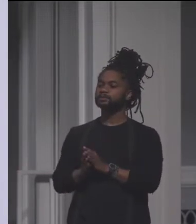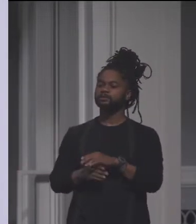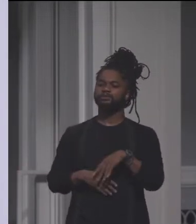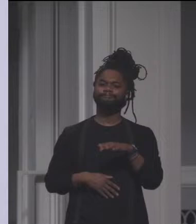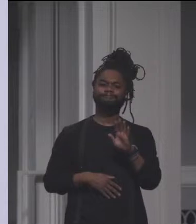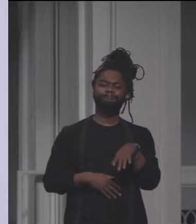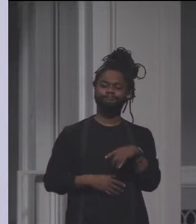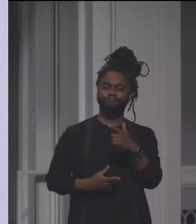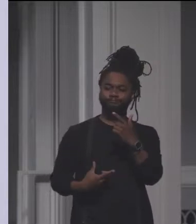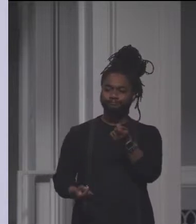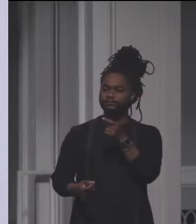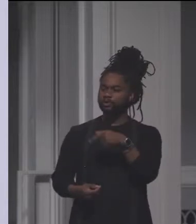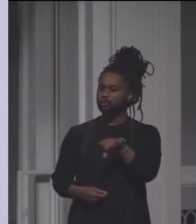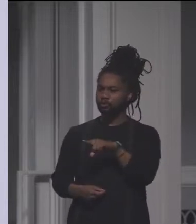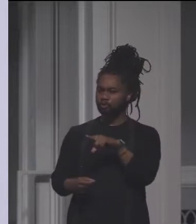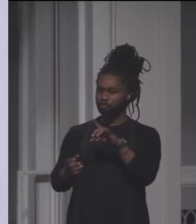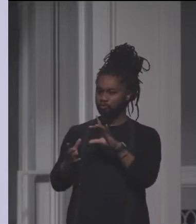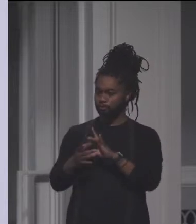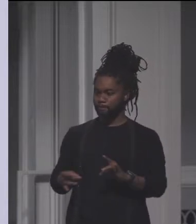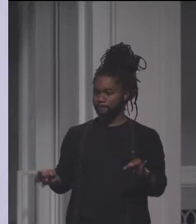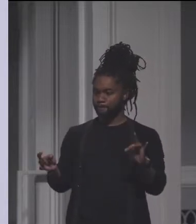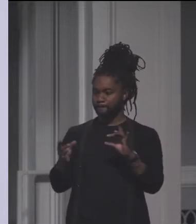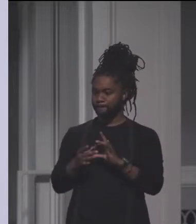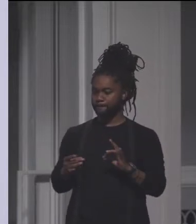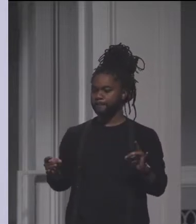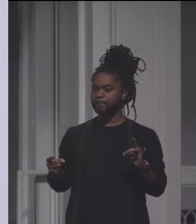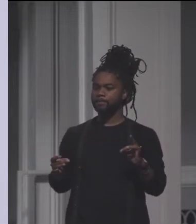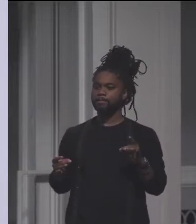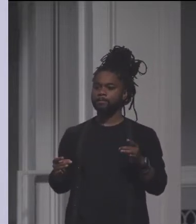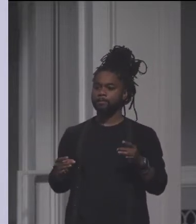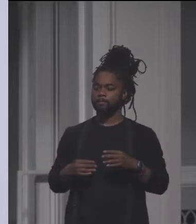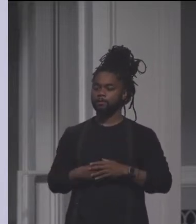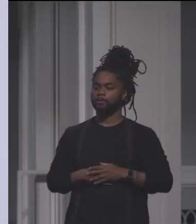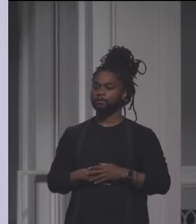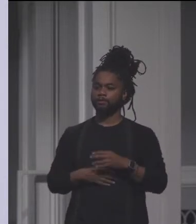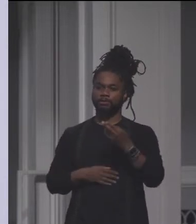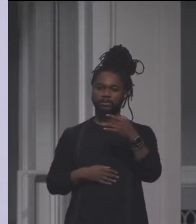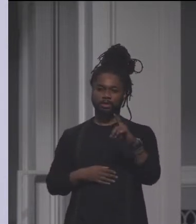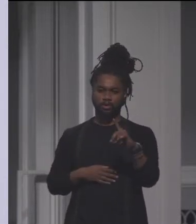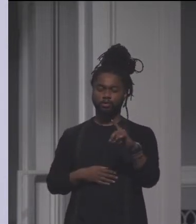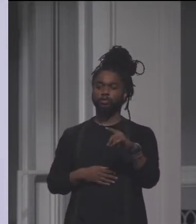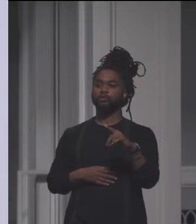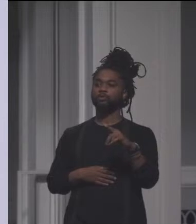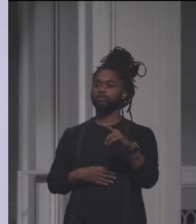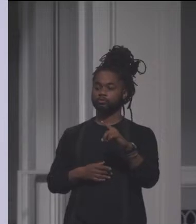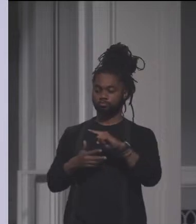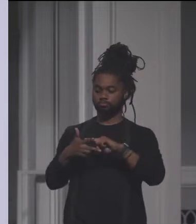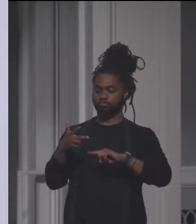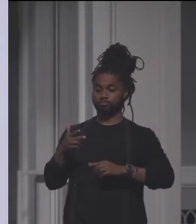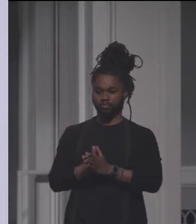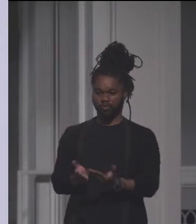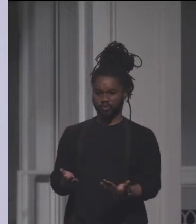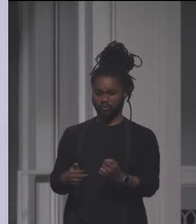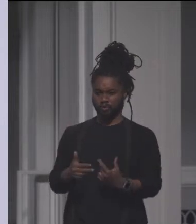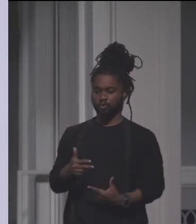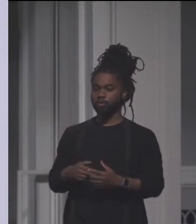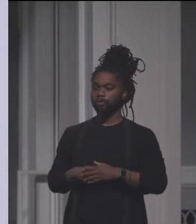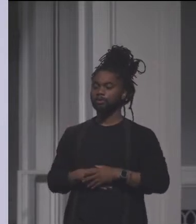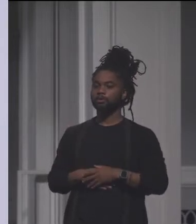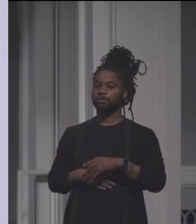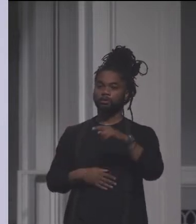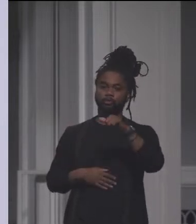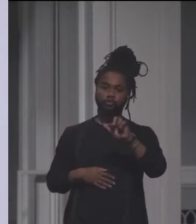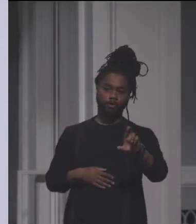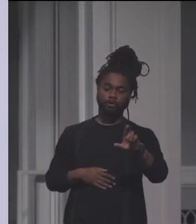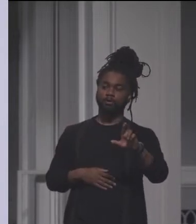interesting, as you have mentioned in your talk, that in Hild and Menewood and Spear, queer characters